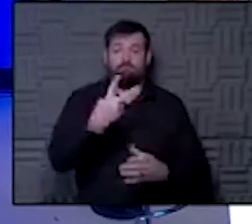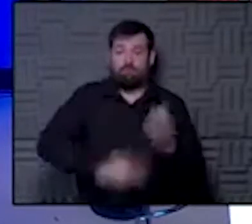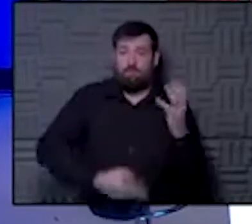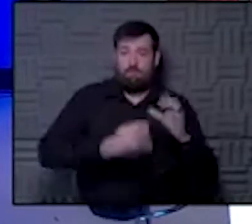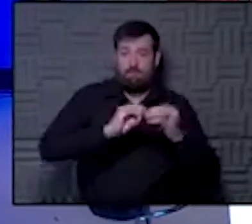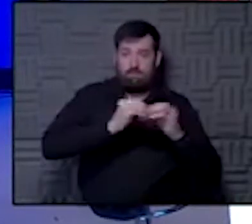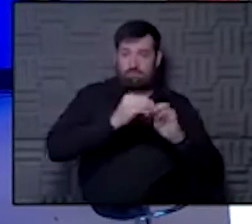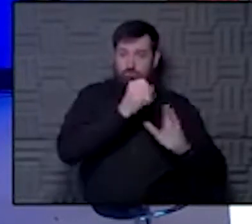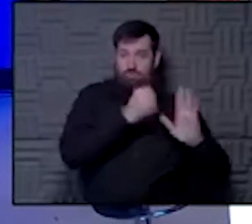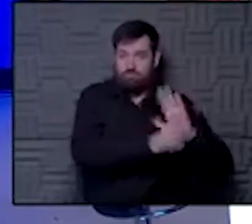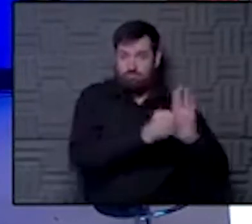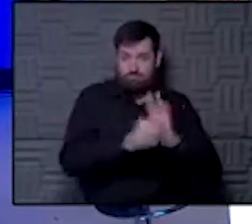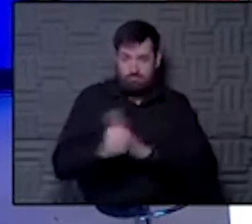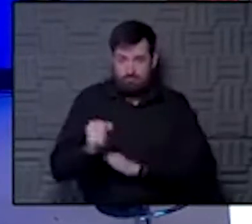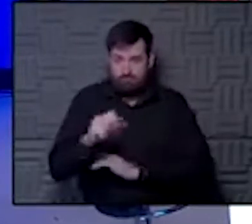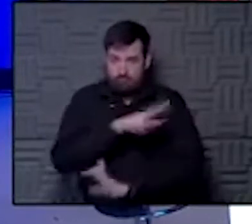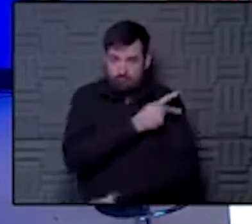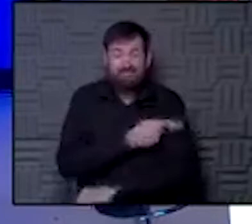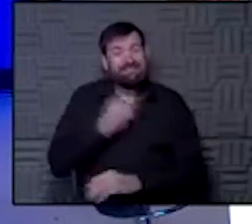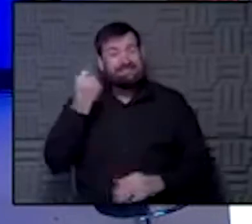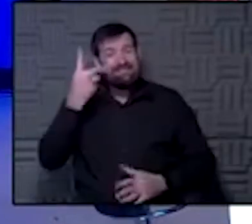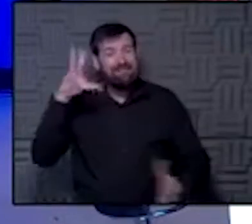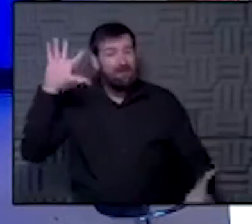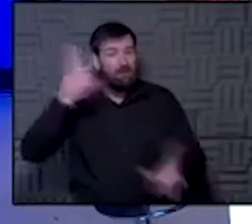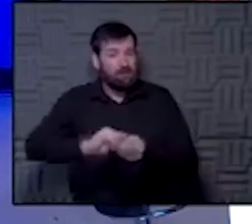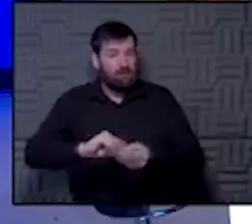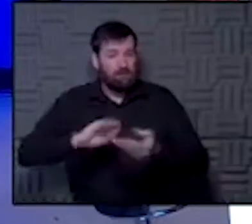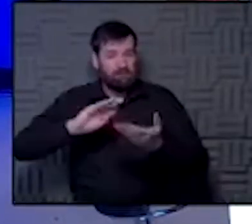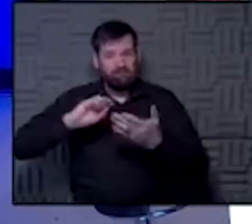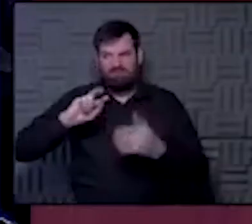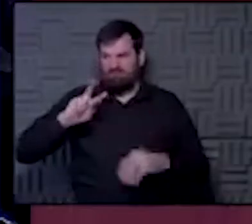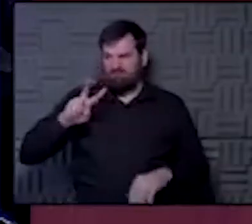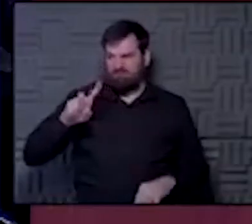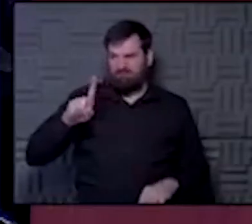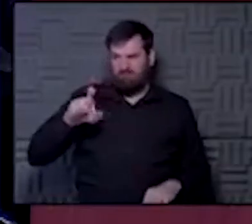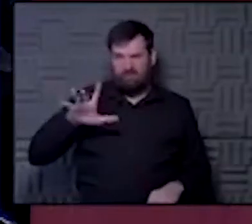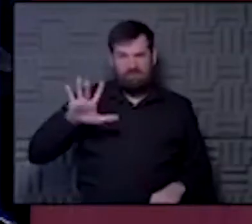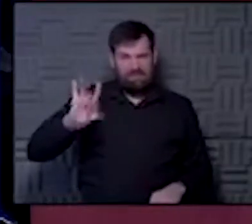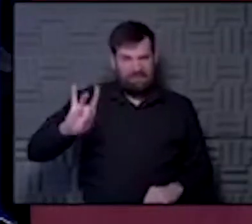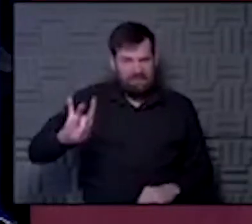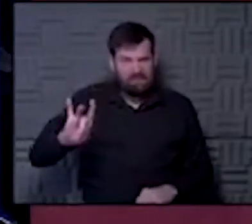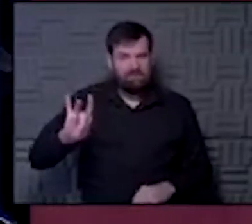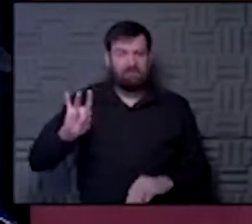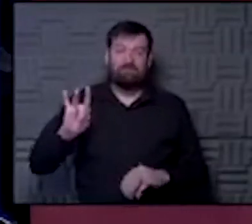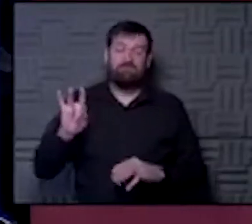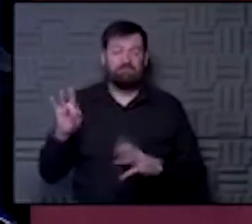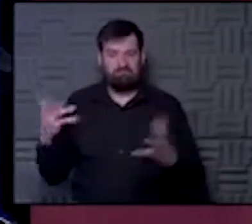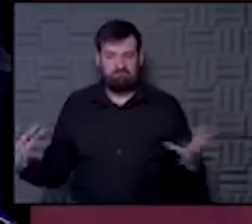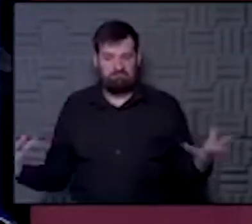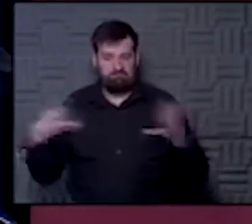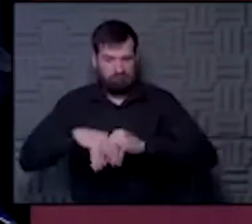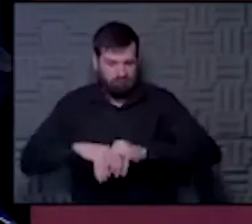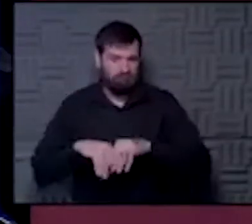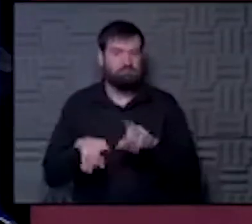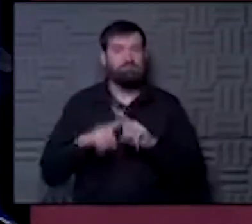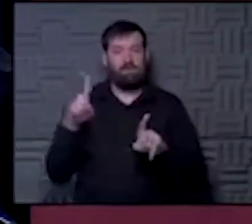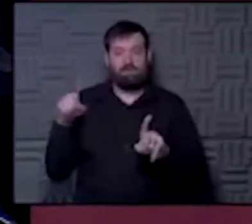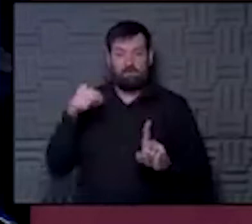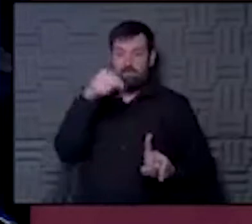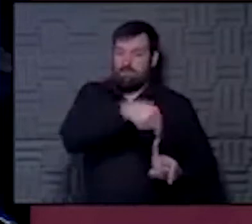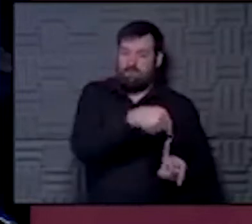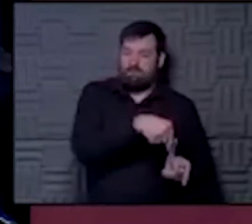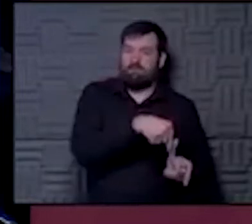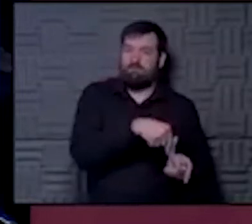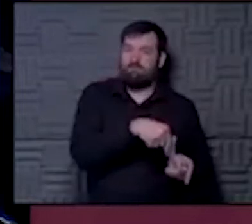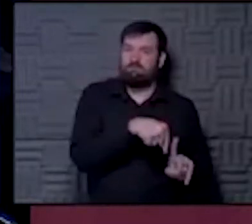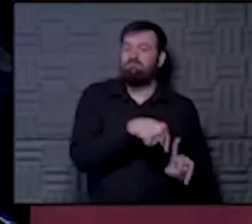have admitted early, although the total number is still like 158, so that's still really high if you put the recovering in the acutes. But the acute patients are the ones that really give